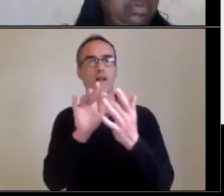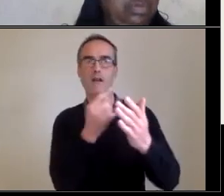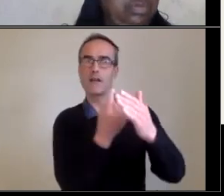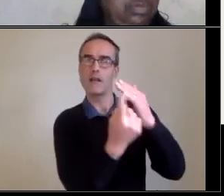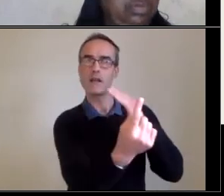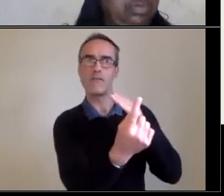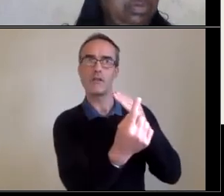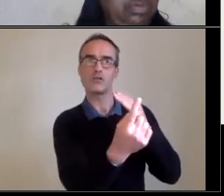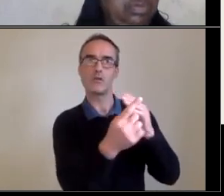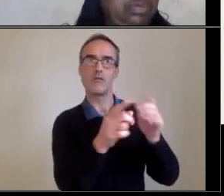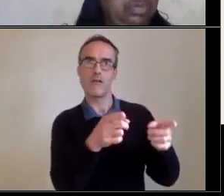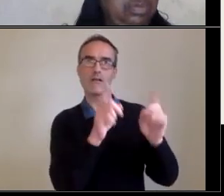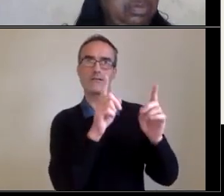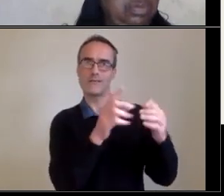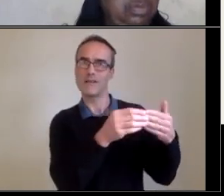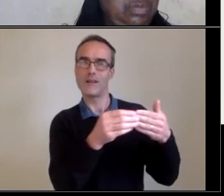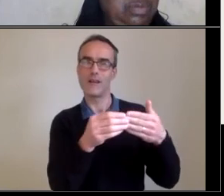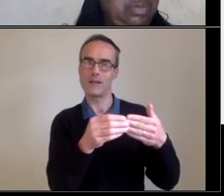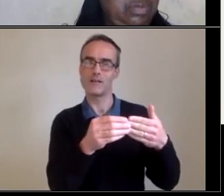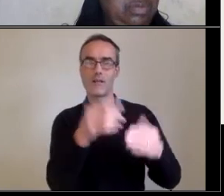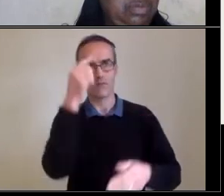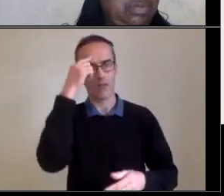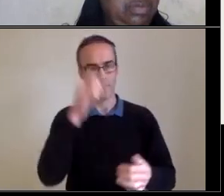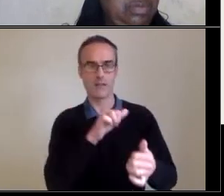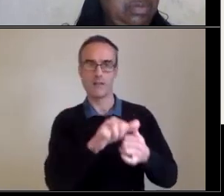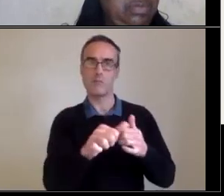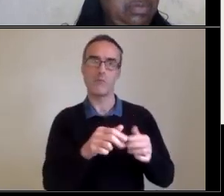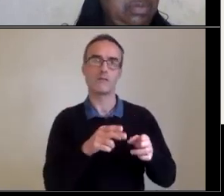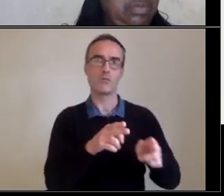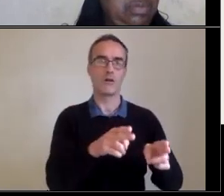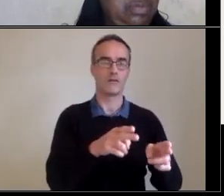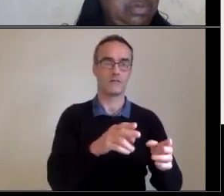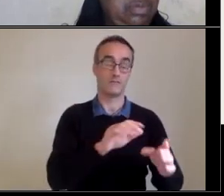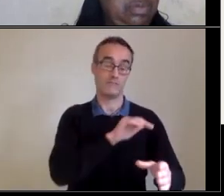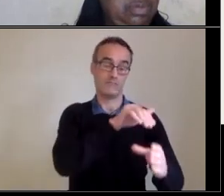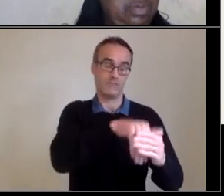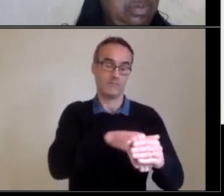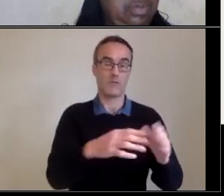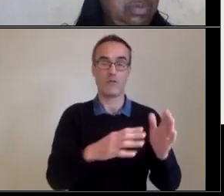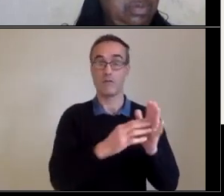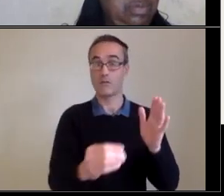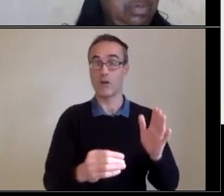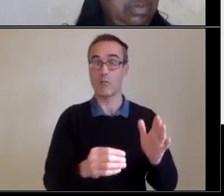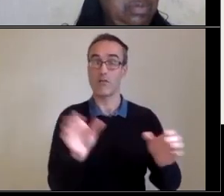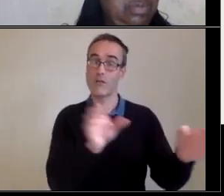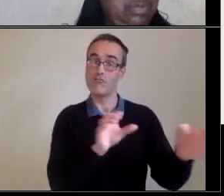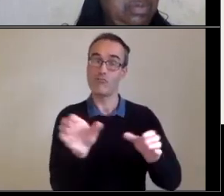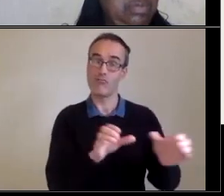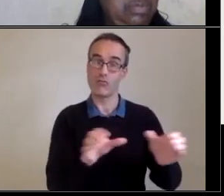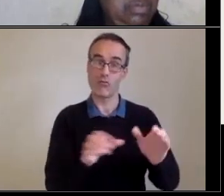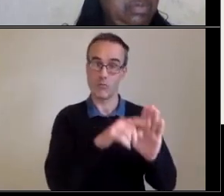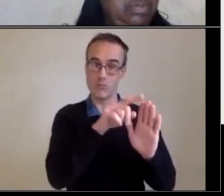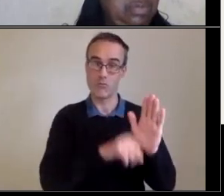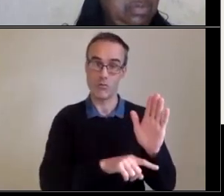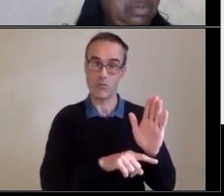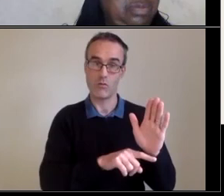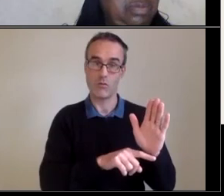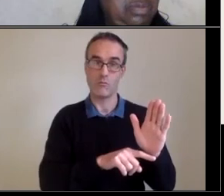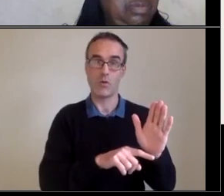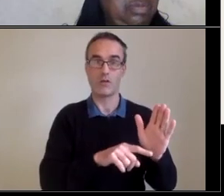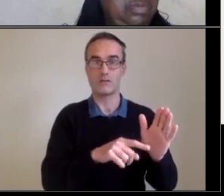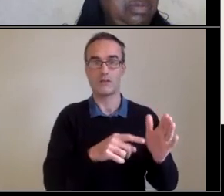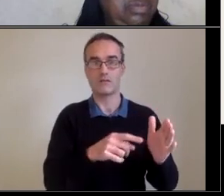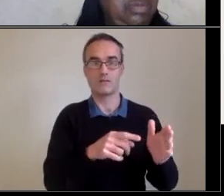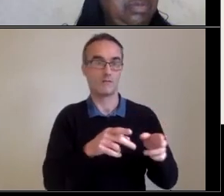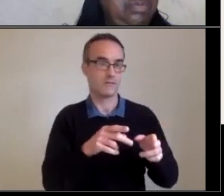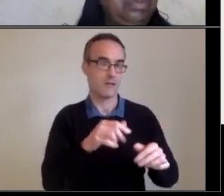to find the best way to be involved in hiring processes. And, this is also something that's happening